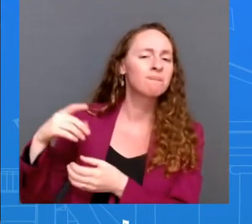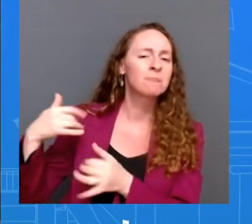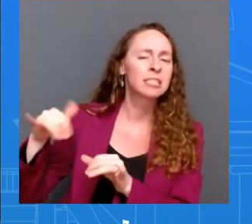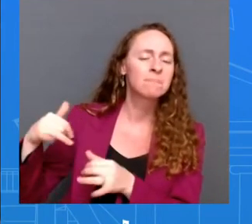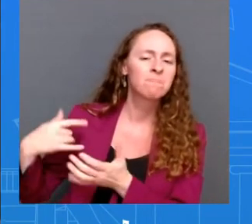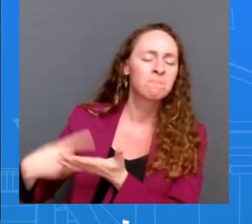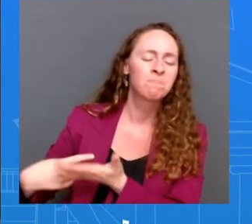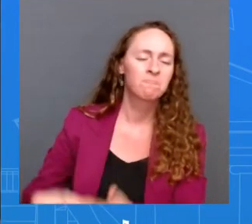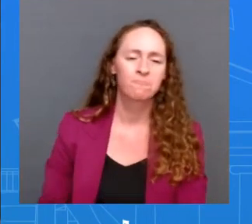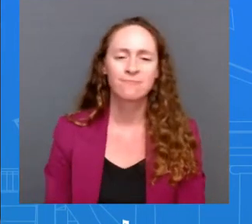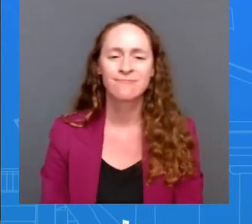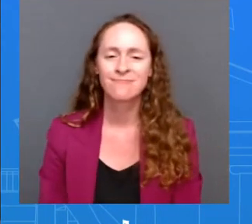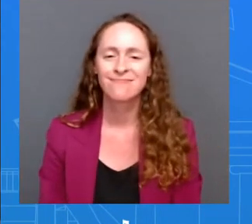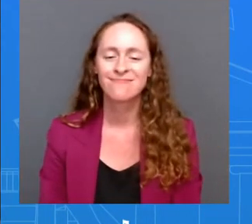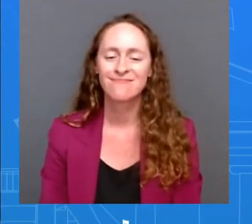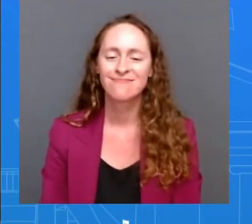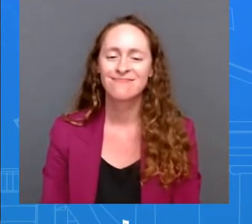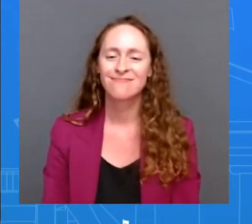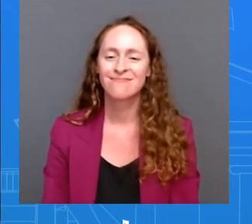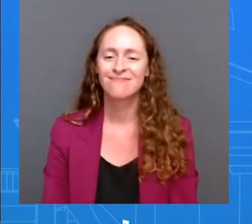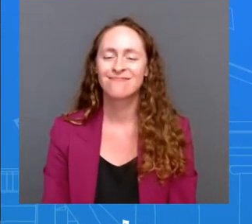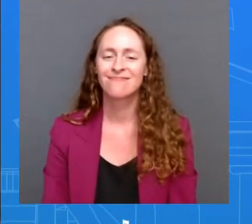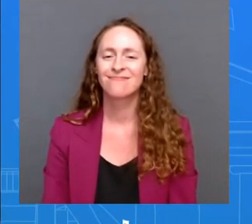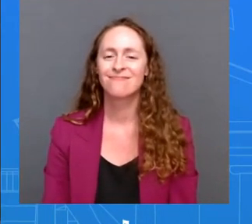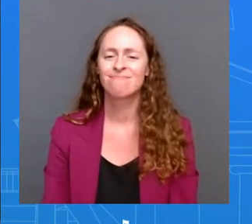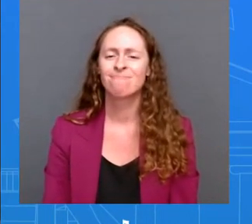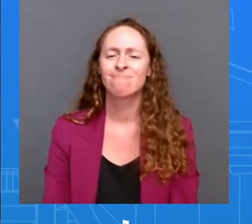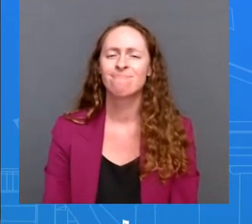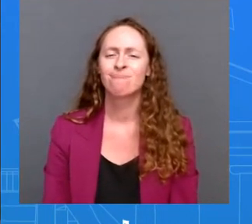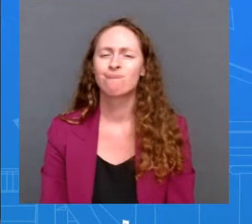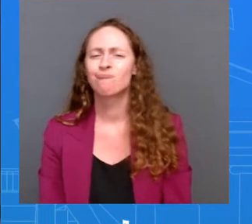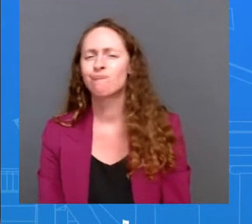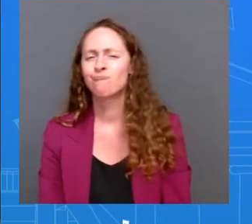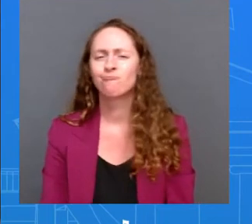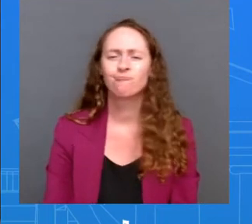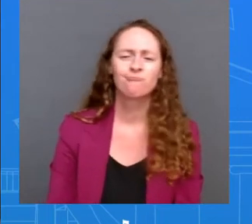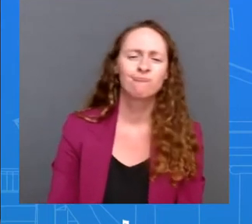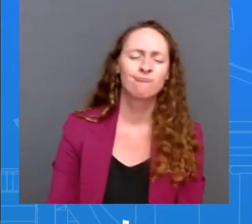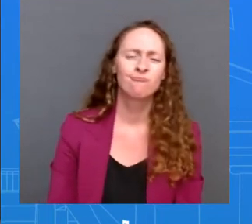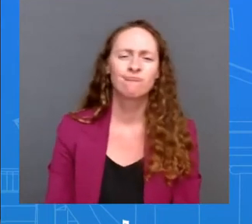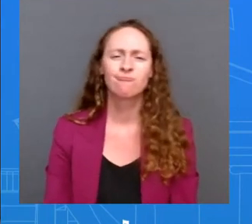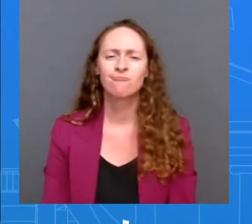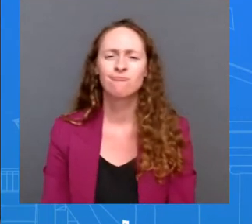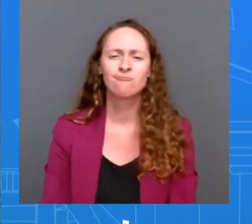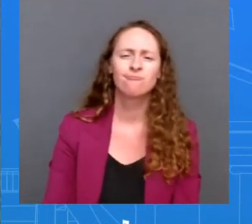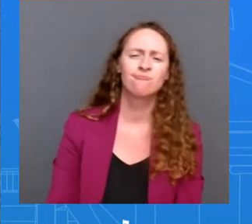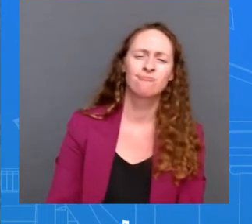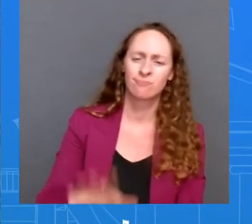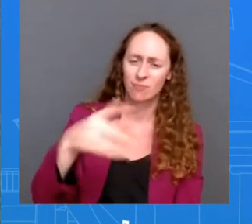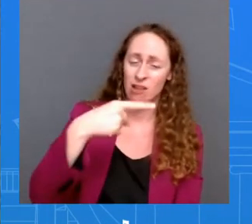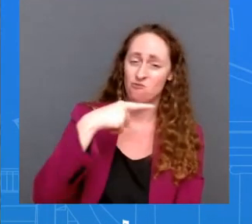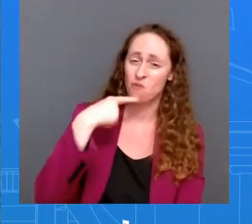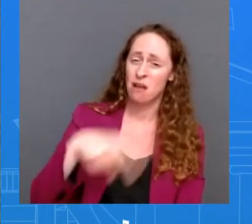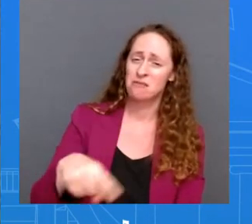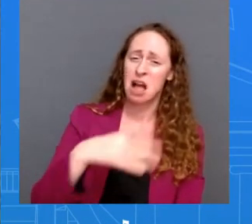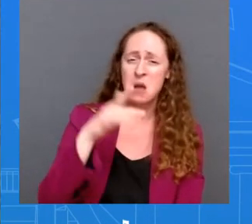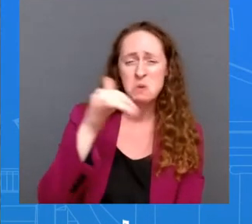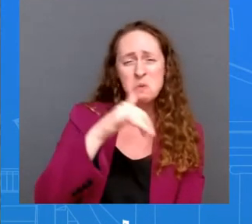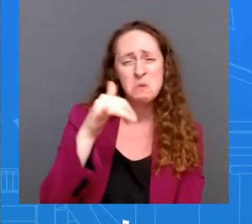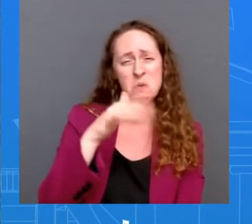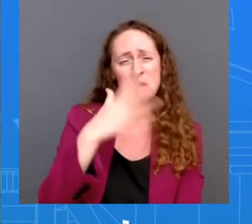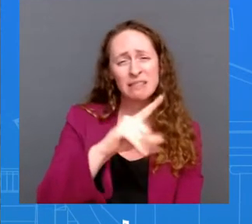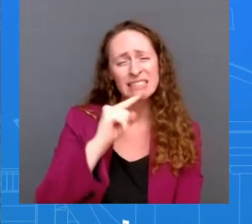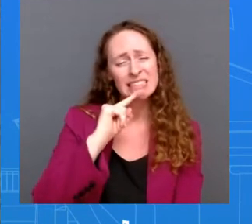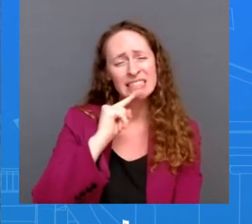Russians are trying to send to the U.S. by giving Brittany Griner so severe a sentence? Again, I can't speak for the